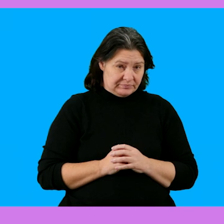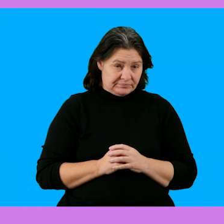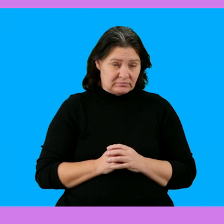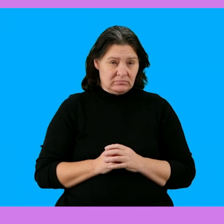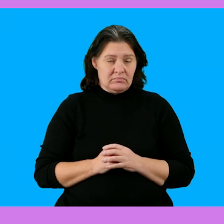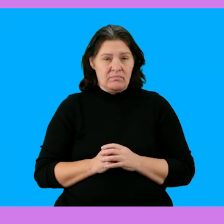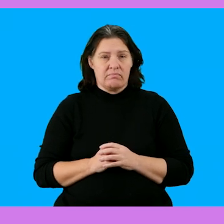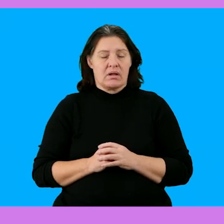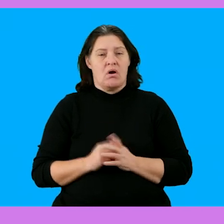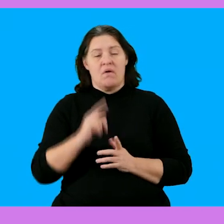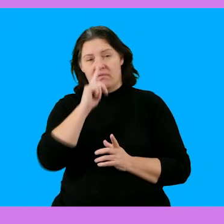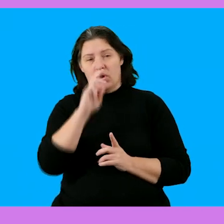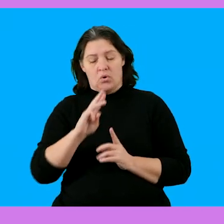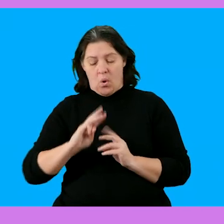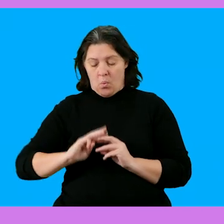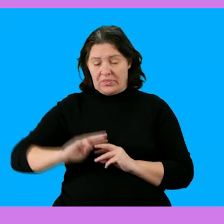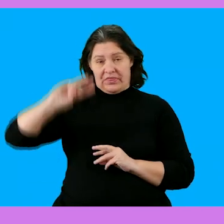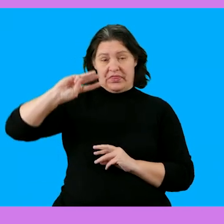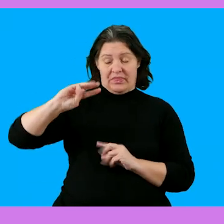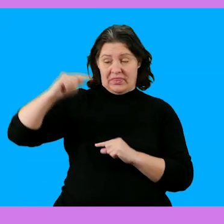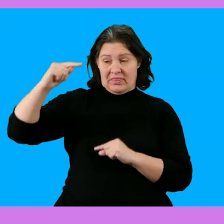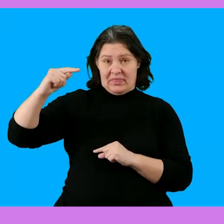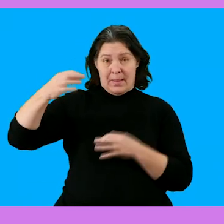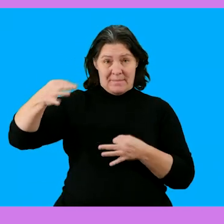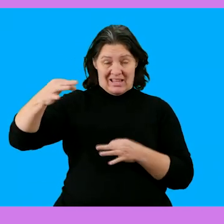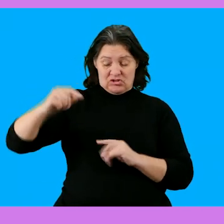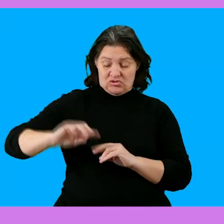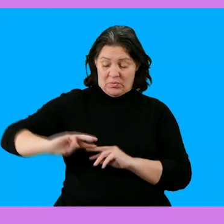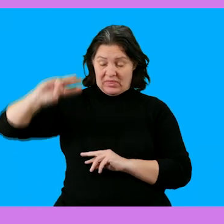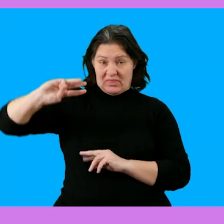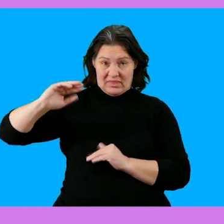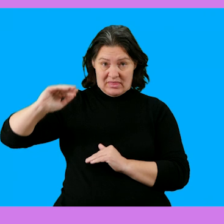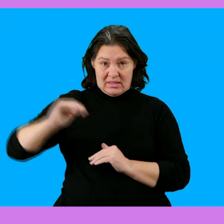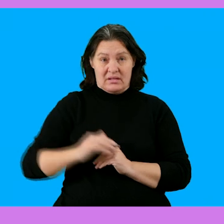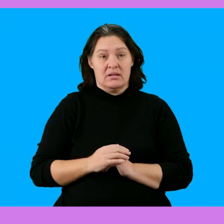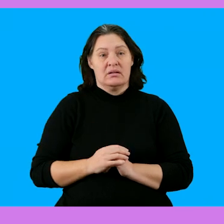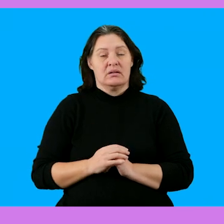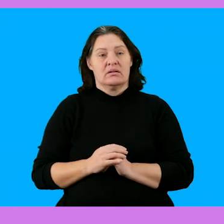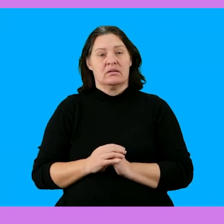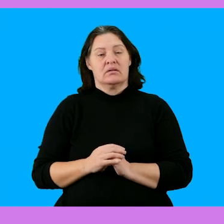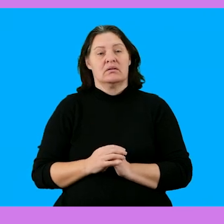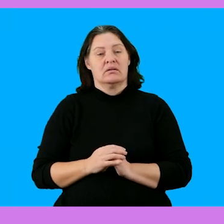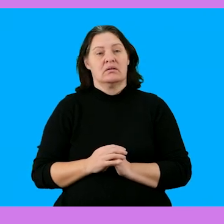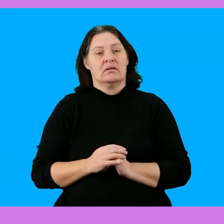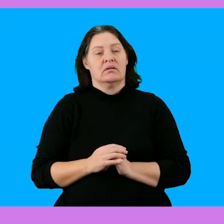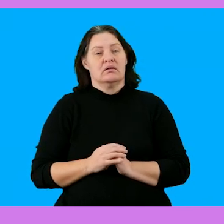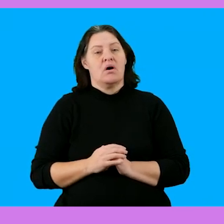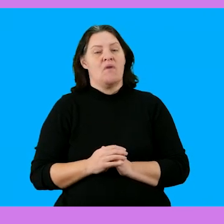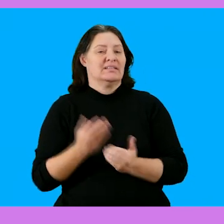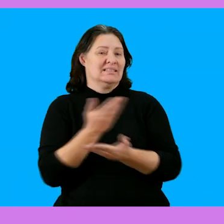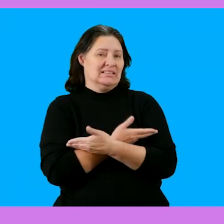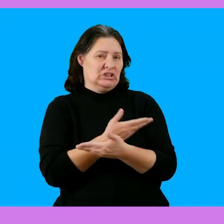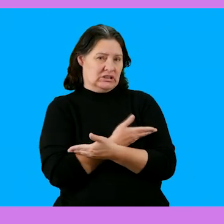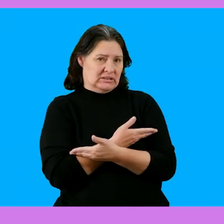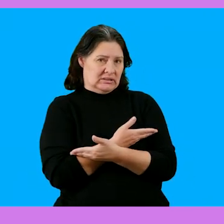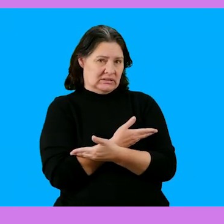Are we clear? Now, if you look in terms of the width, right, and I'll write it here. Now, I will only work with the width